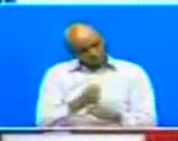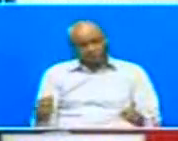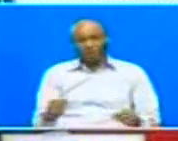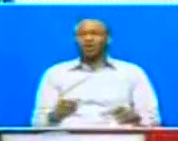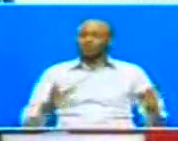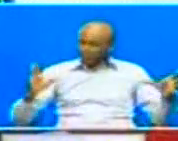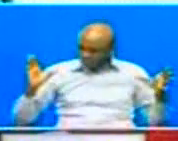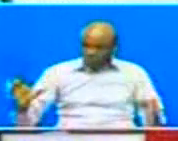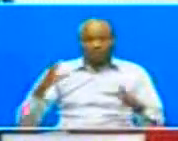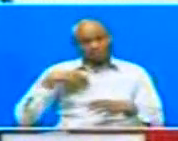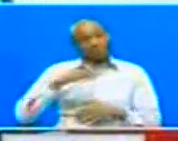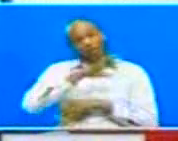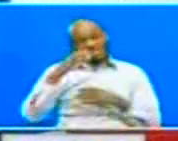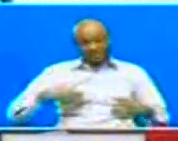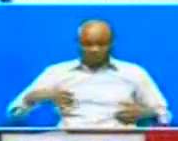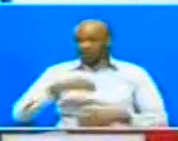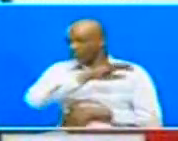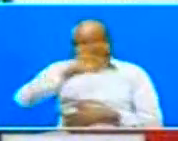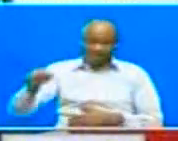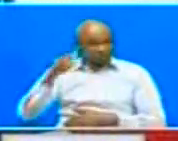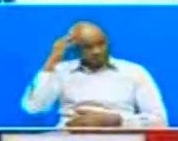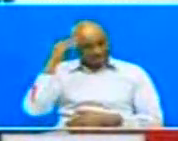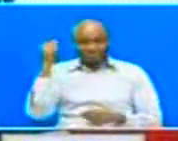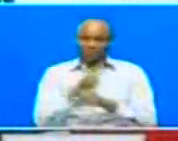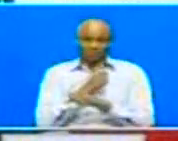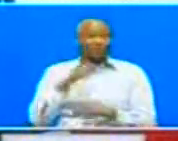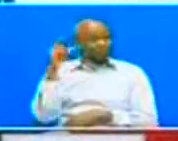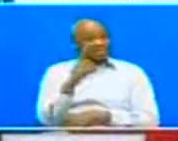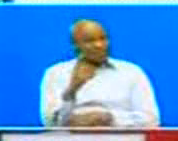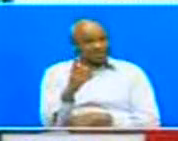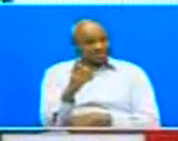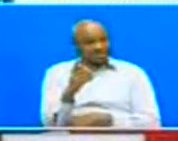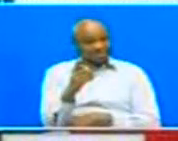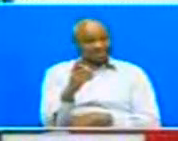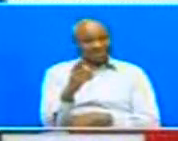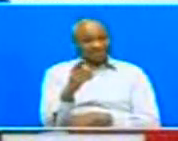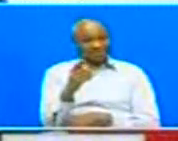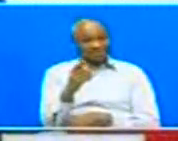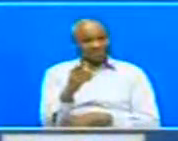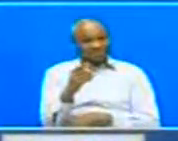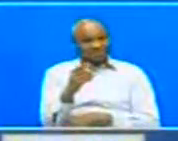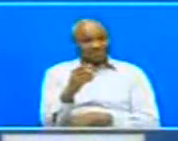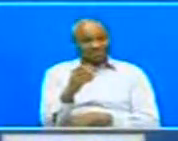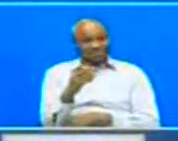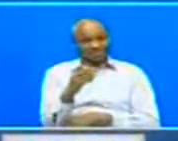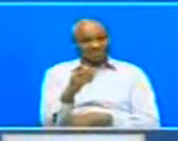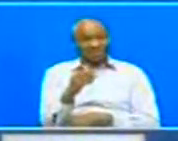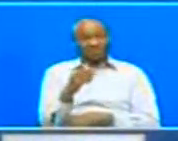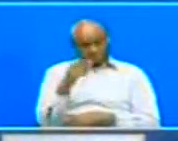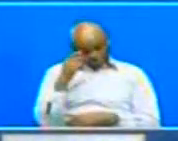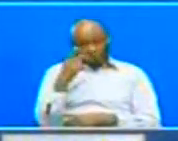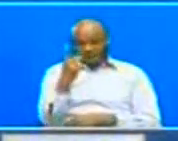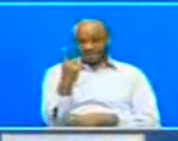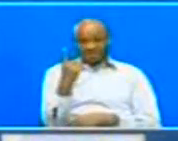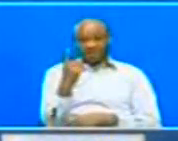We cannot repatriate or forcibly return all refugees to Somalia from Dadaab. Why not? Otherwise, we'll have because there are different nationalities, For two